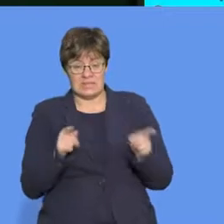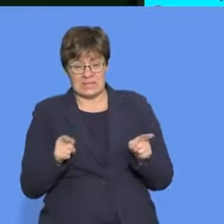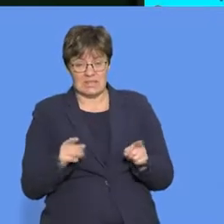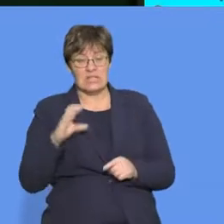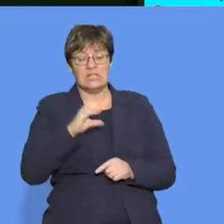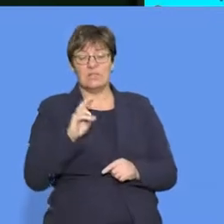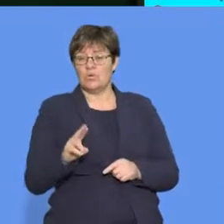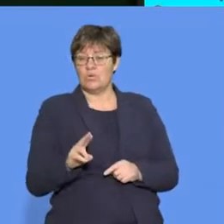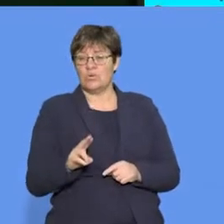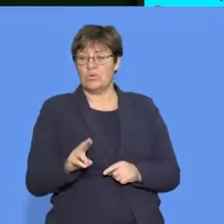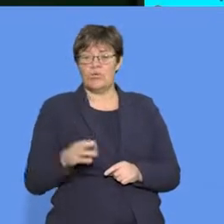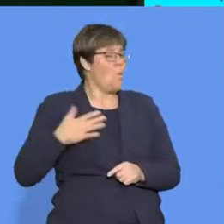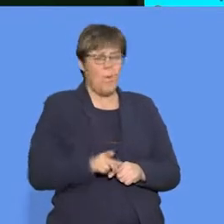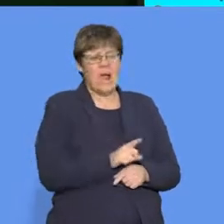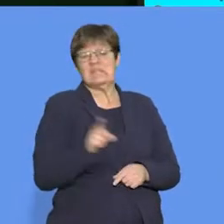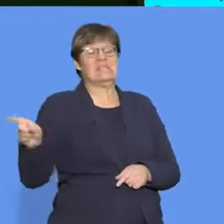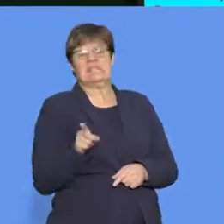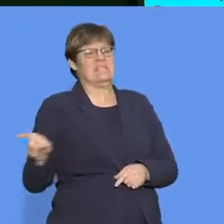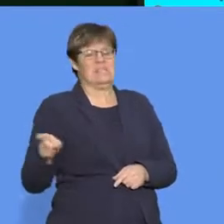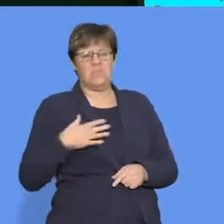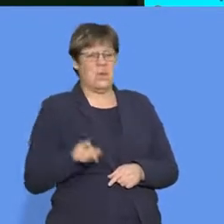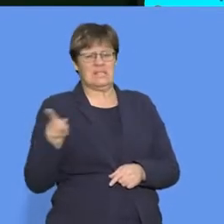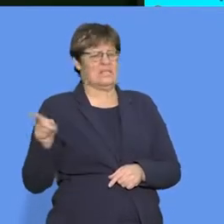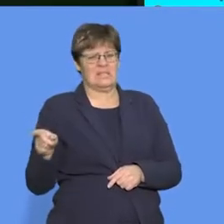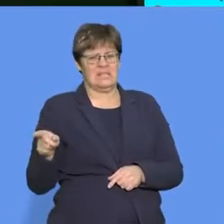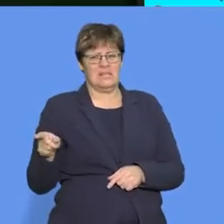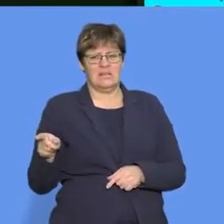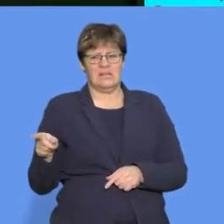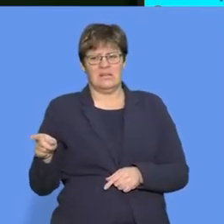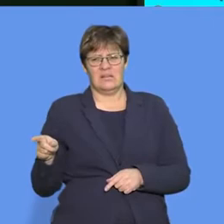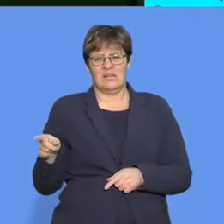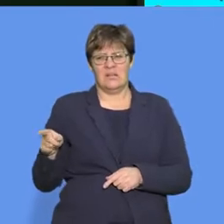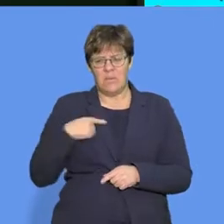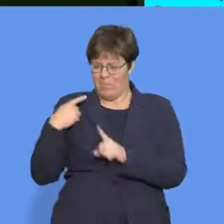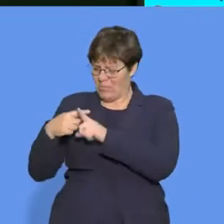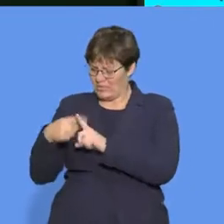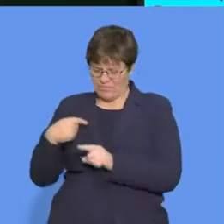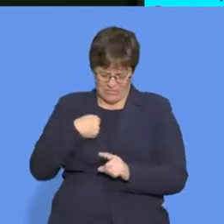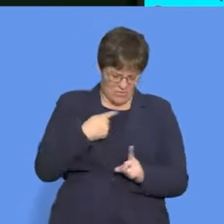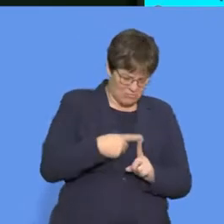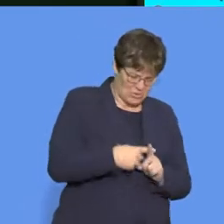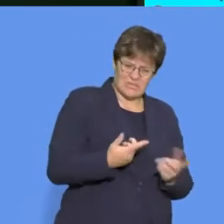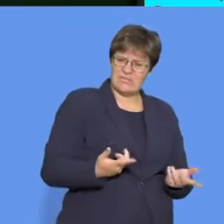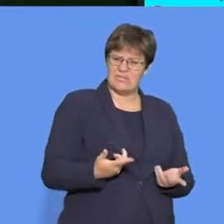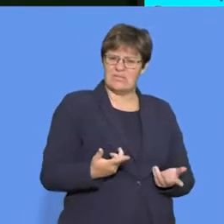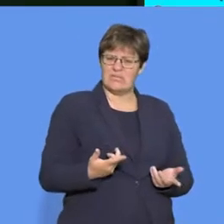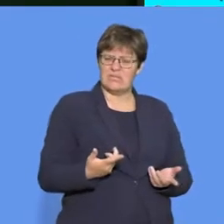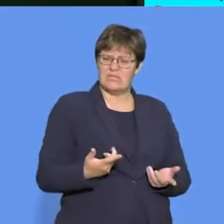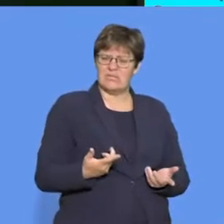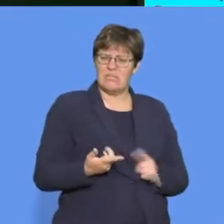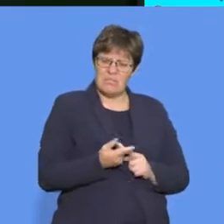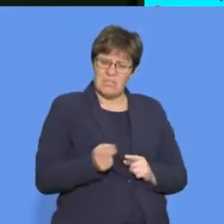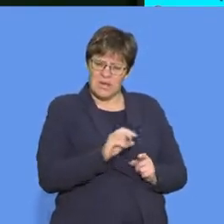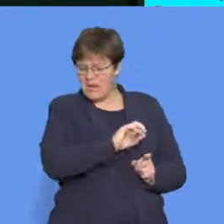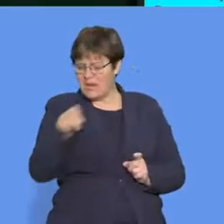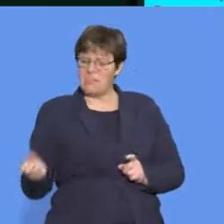connect these, the copper ions don't really want to be attracted there, because that's positive. Copper's